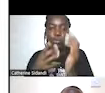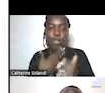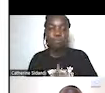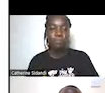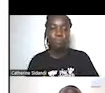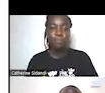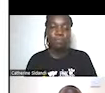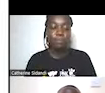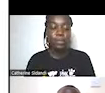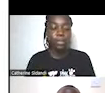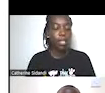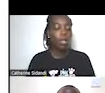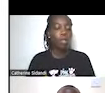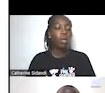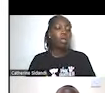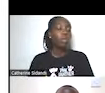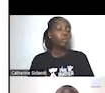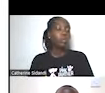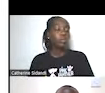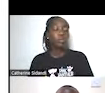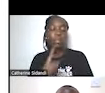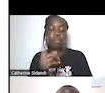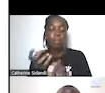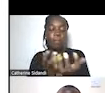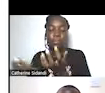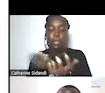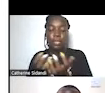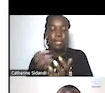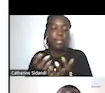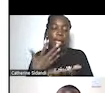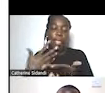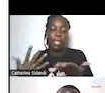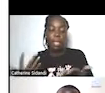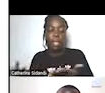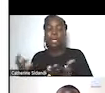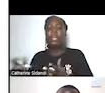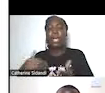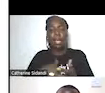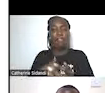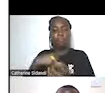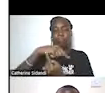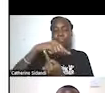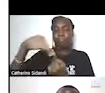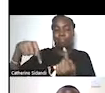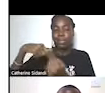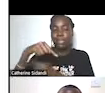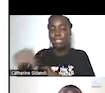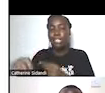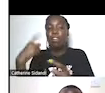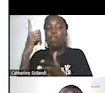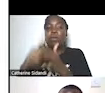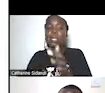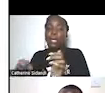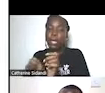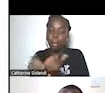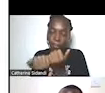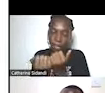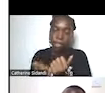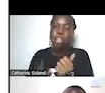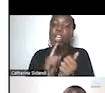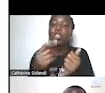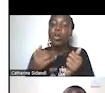So business analytics has got a life cycle that needs to happen. So in other cases, they're also called types. Yeah. So there have been a